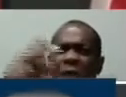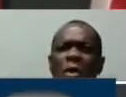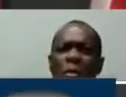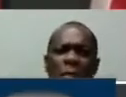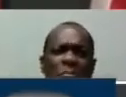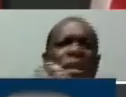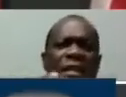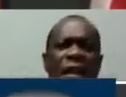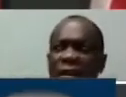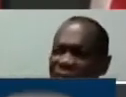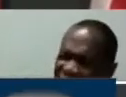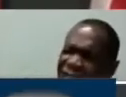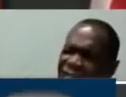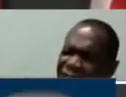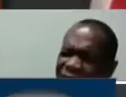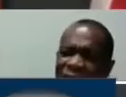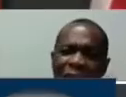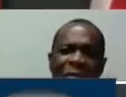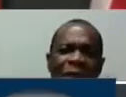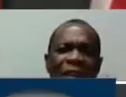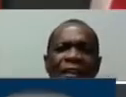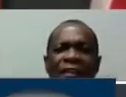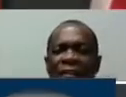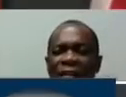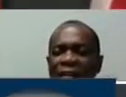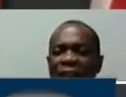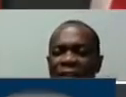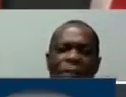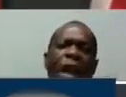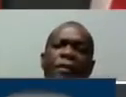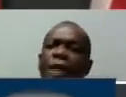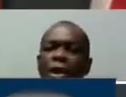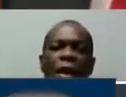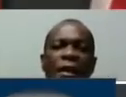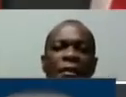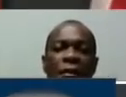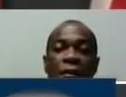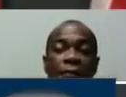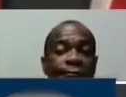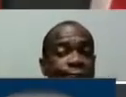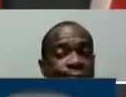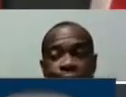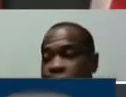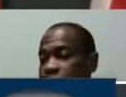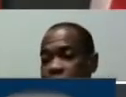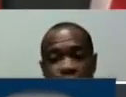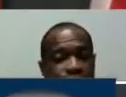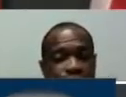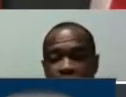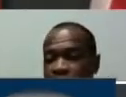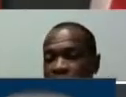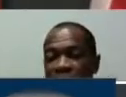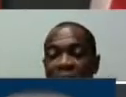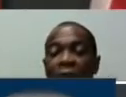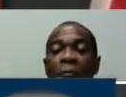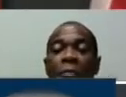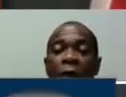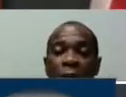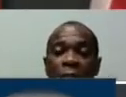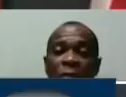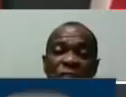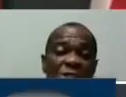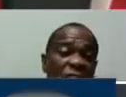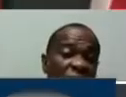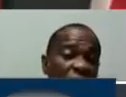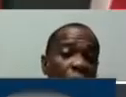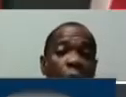Brazilian variant and we wouldn't have got this and that. But you notice, it's probably sheer luck and the working of the systems that we